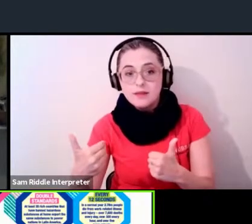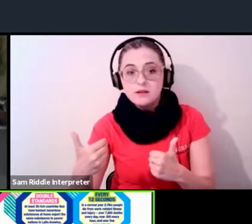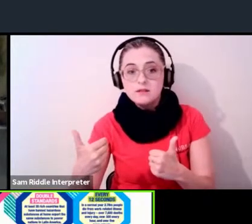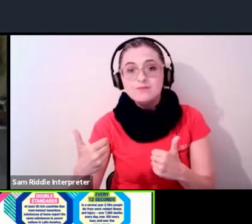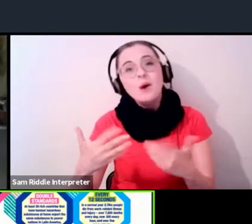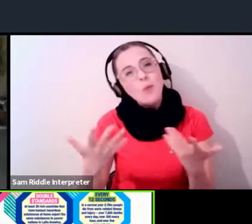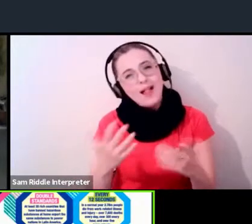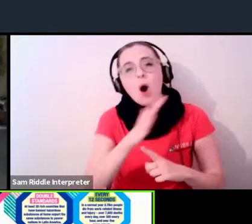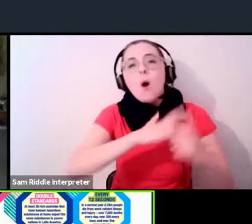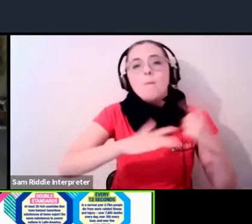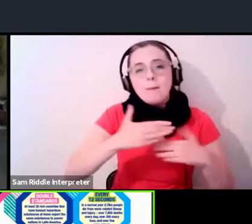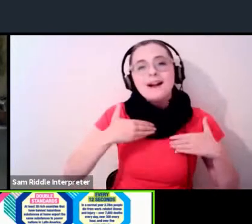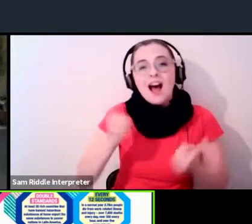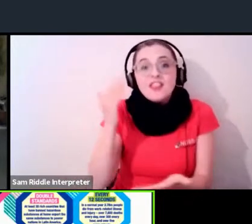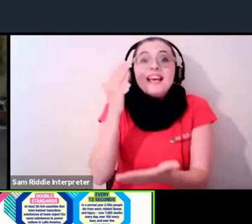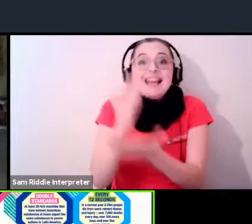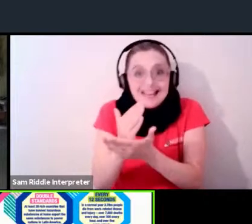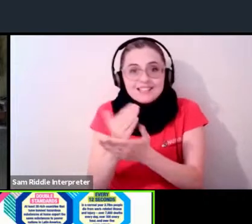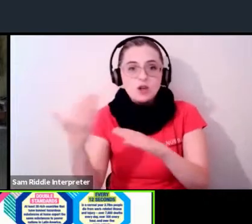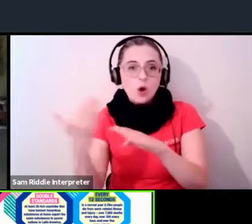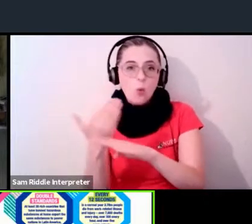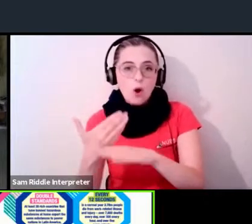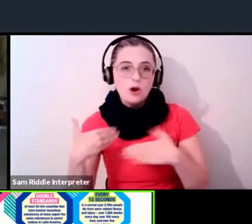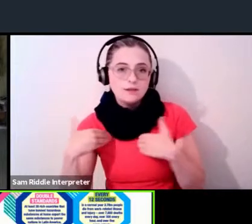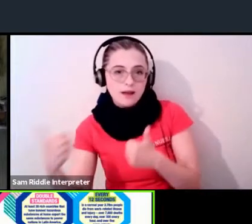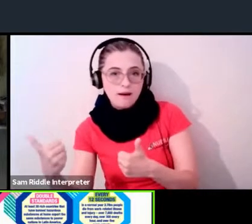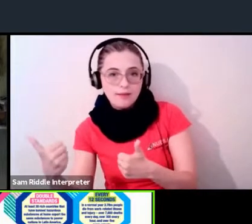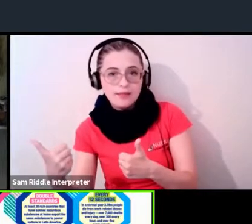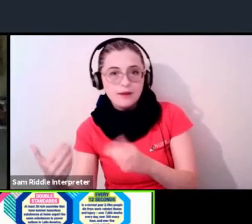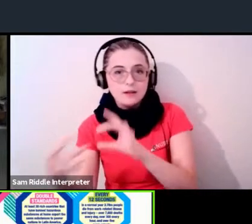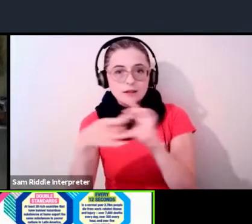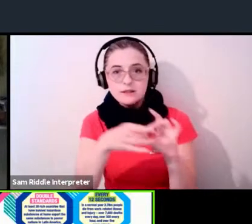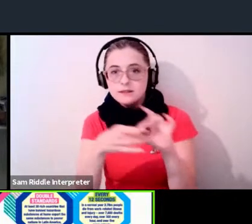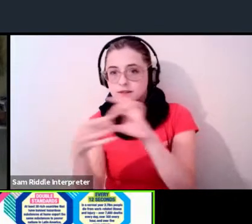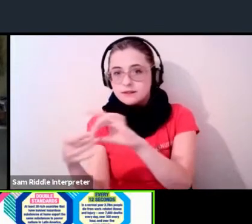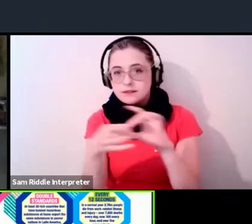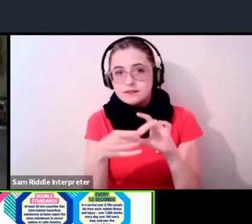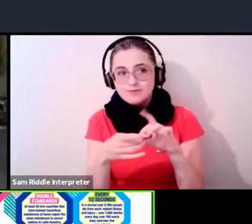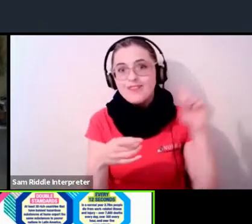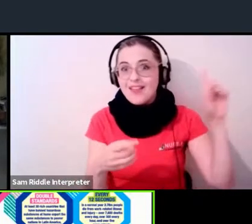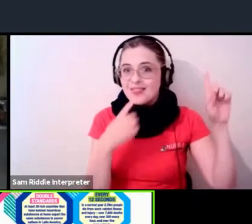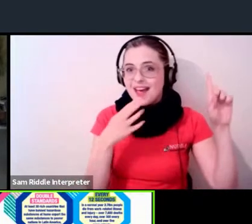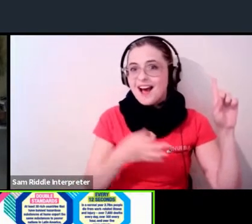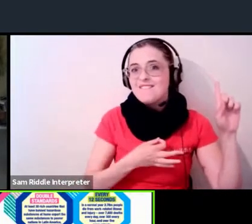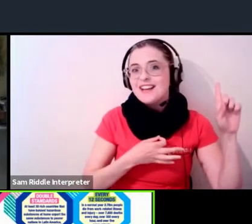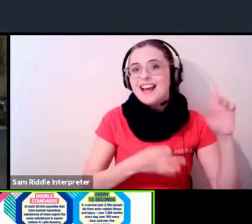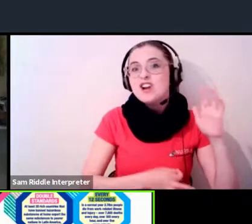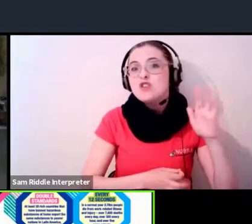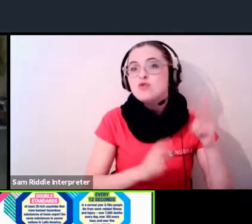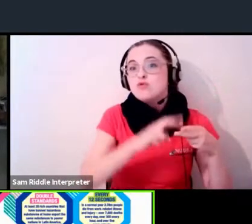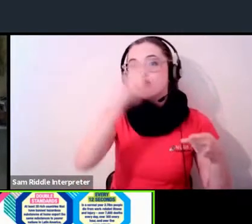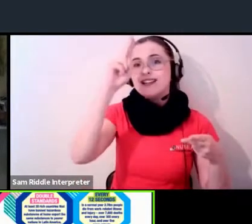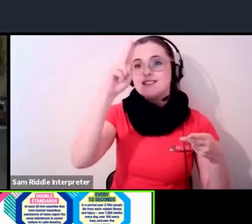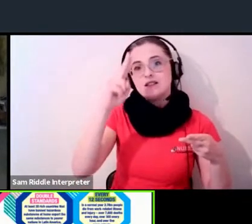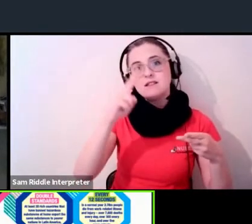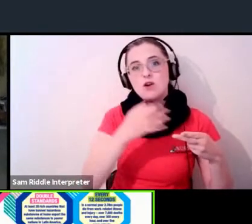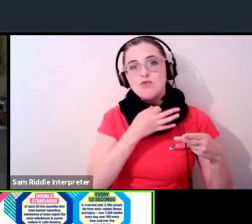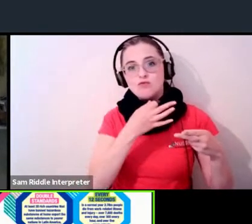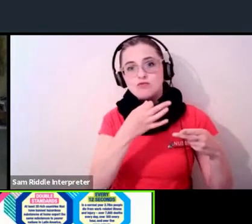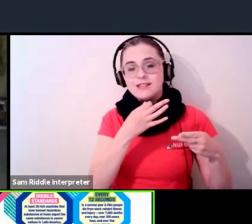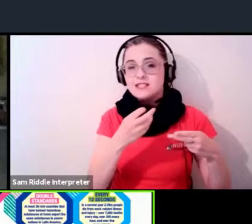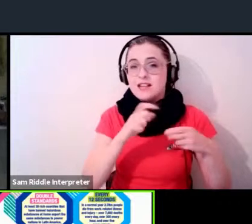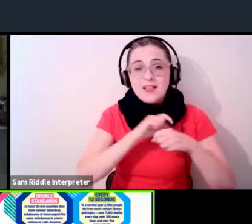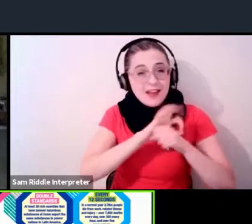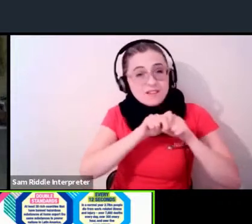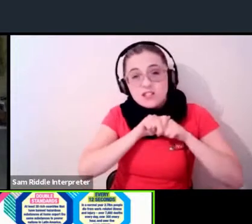is workers' health, and workers' health is public health. They've increased risks in workplaces, spread viruses to our families and to our